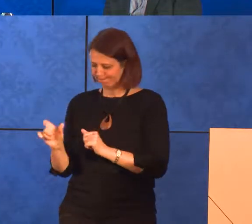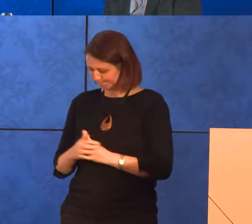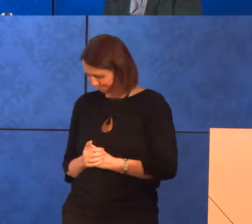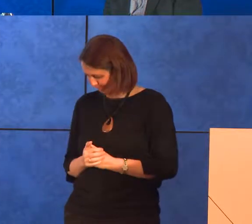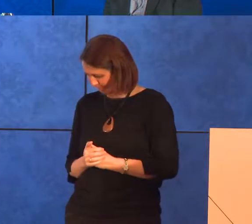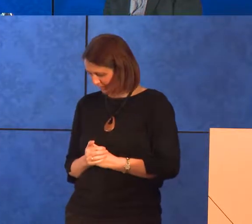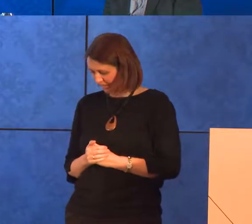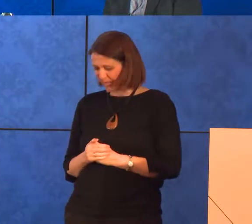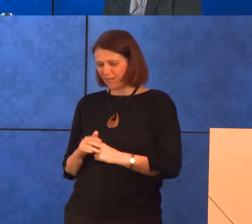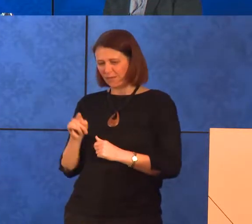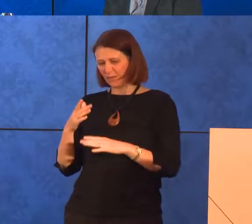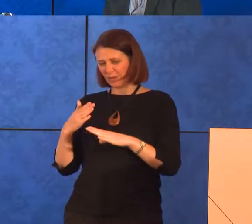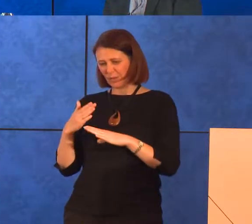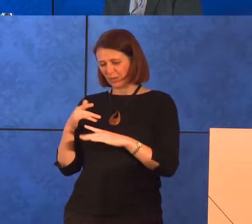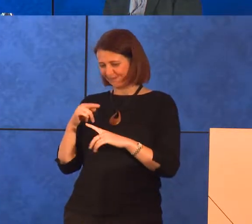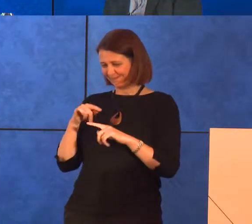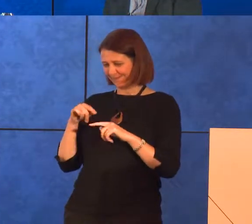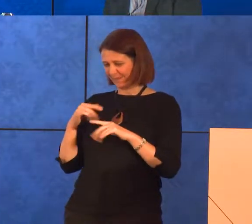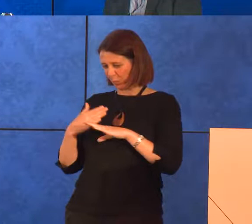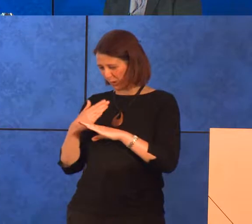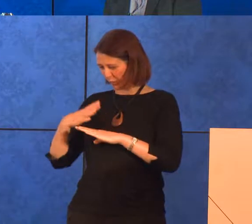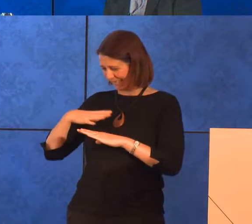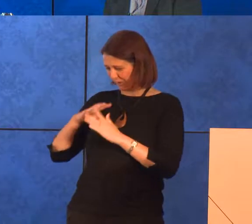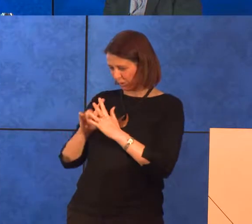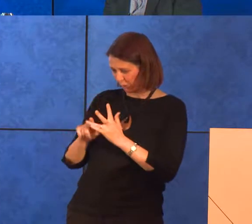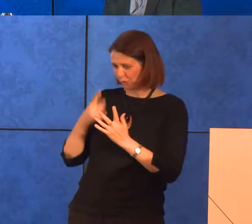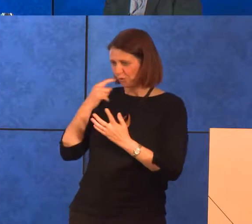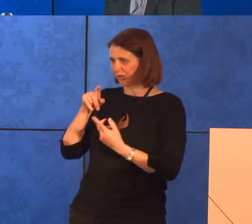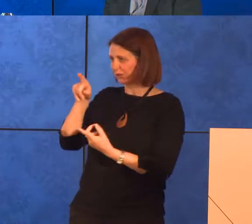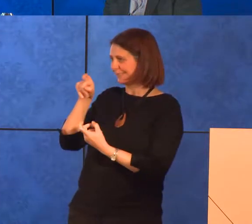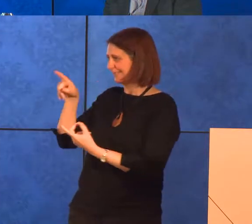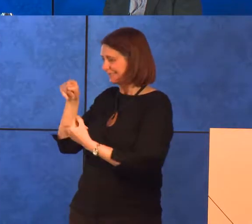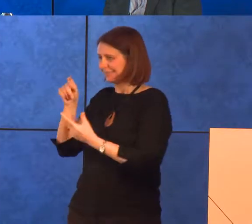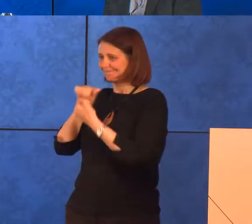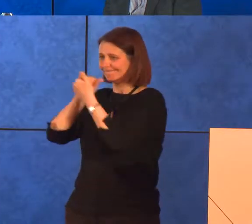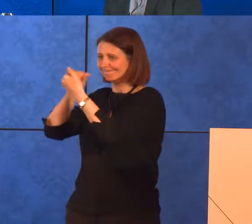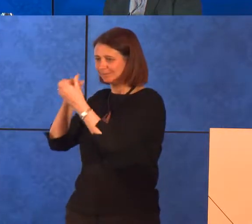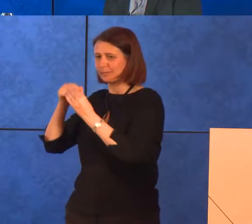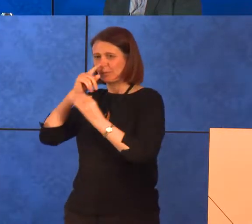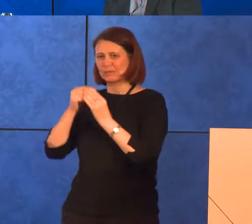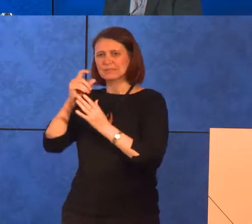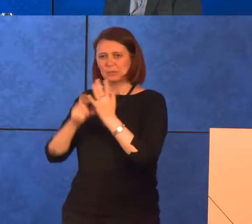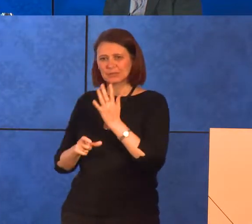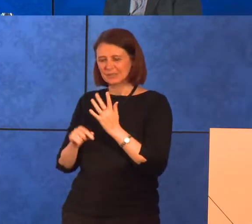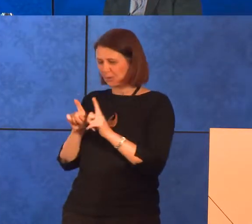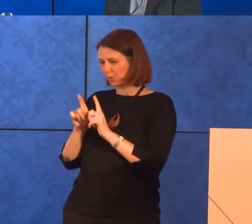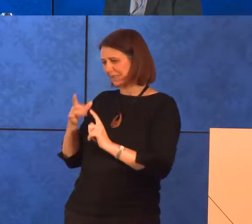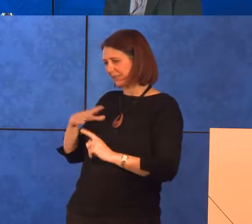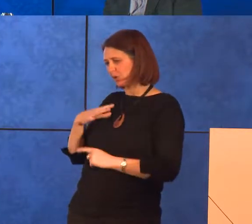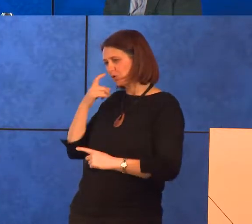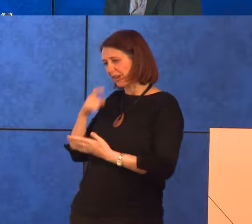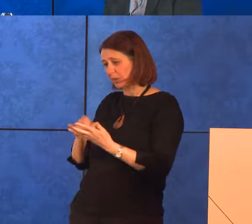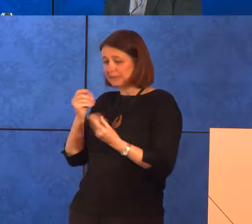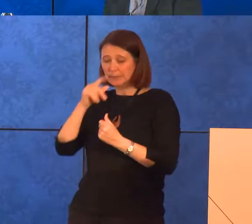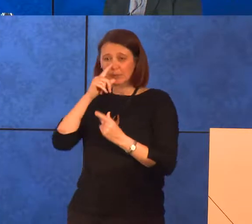for the work that kind of needed to be done to engage people with disability in this Royal Commission. So recognising also that some people